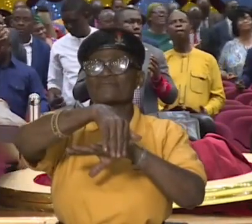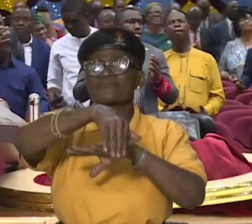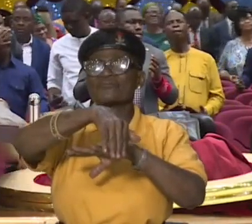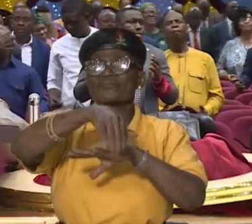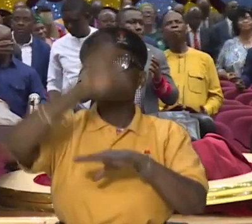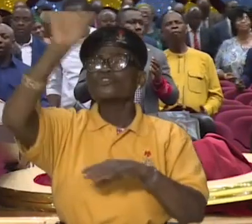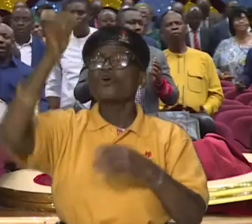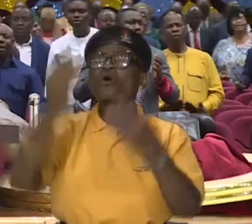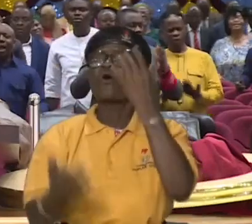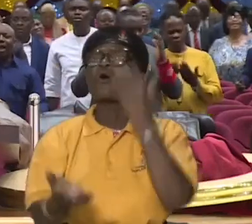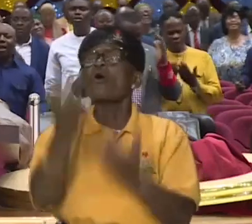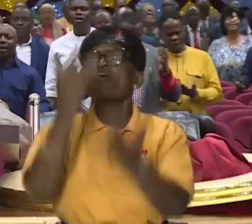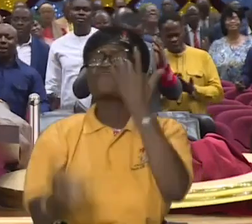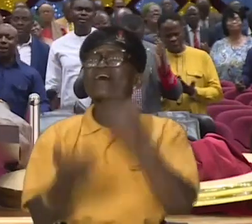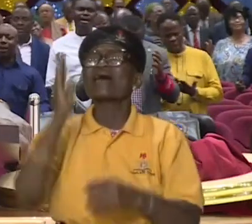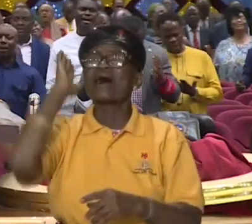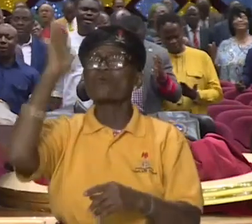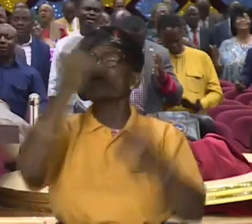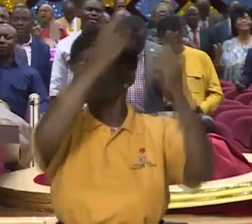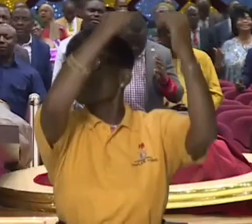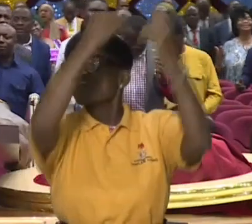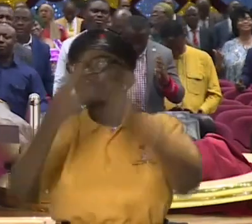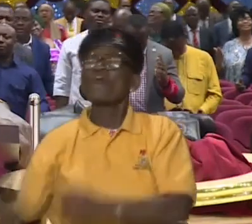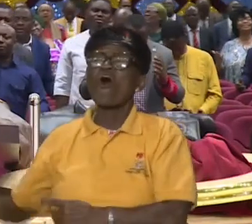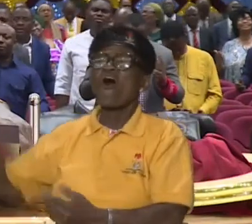your fire will fall again.